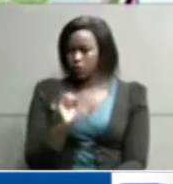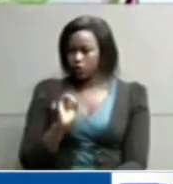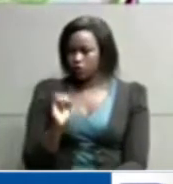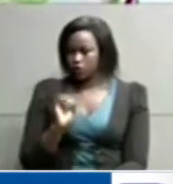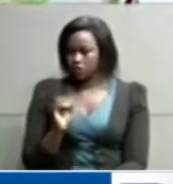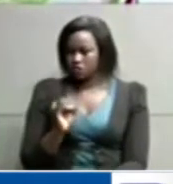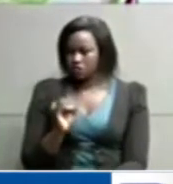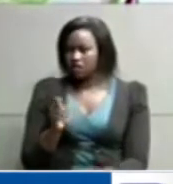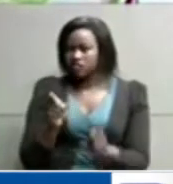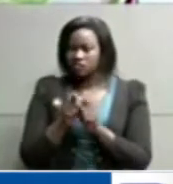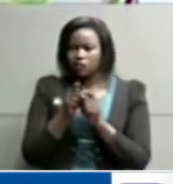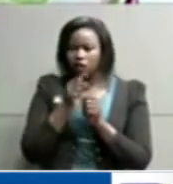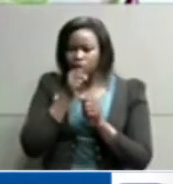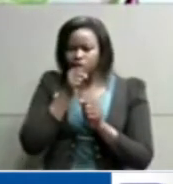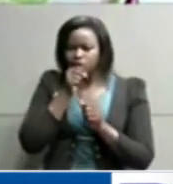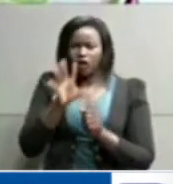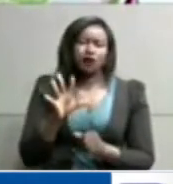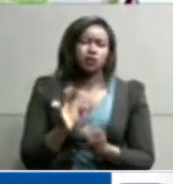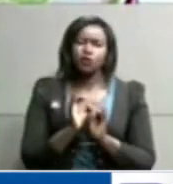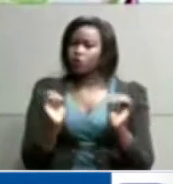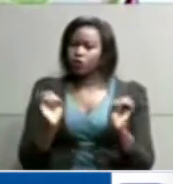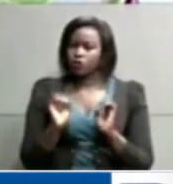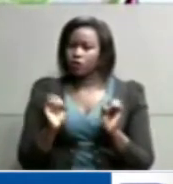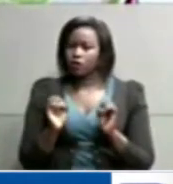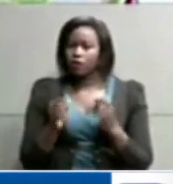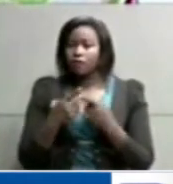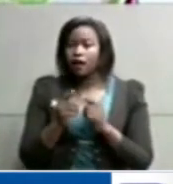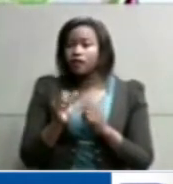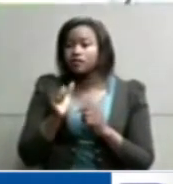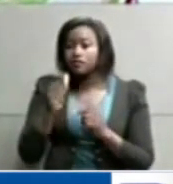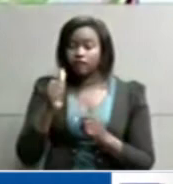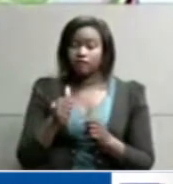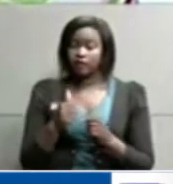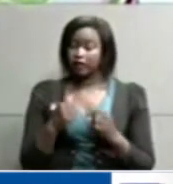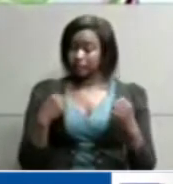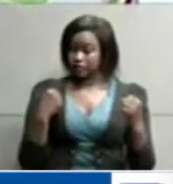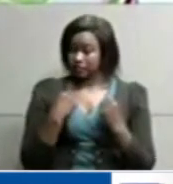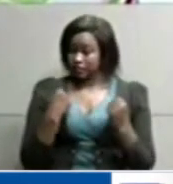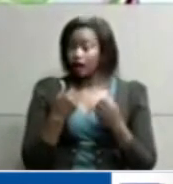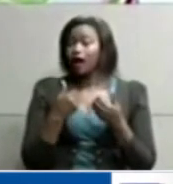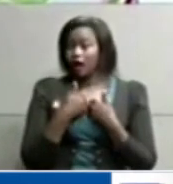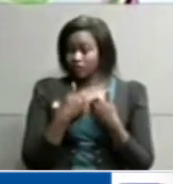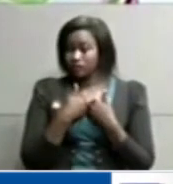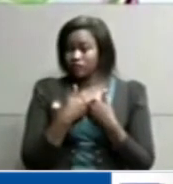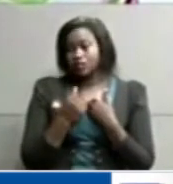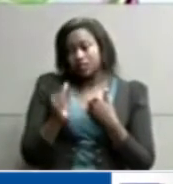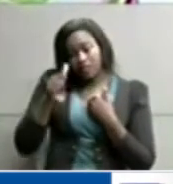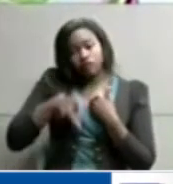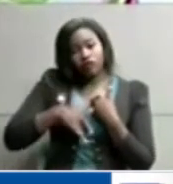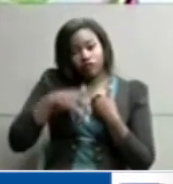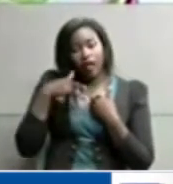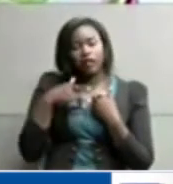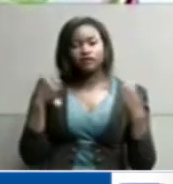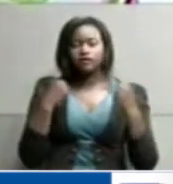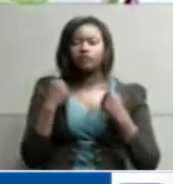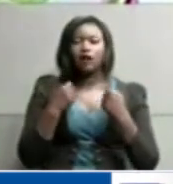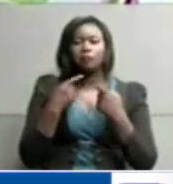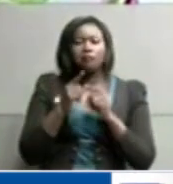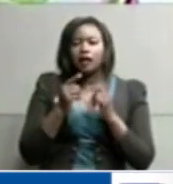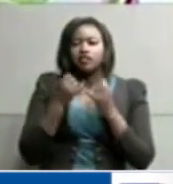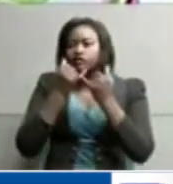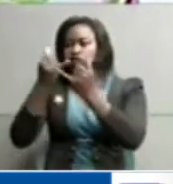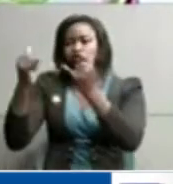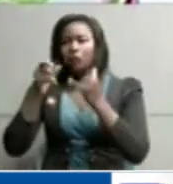was not coughing, but he had a fever. He himself felt a fever, although he didn't, of course, tell